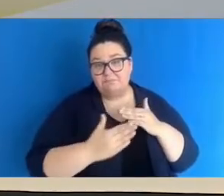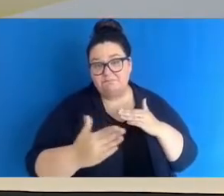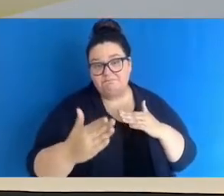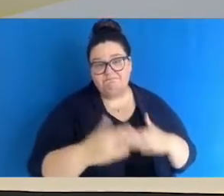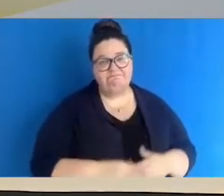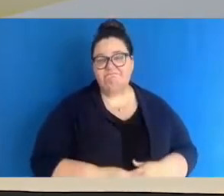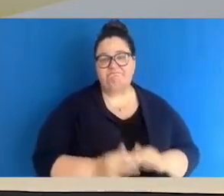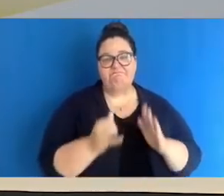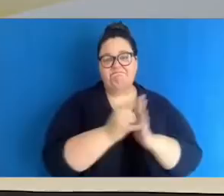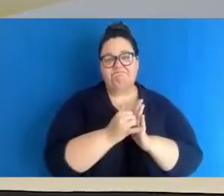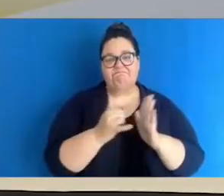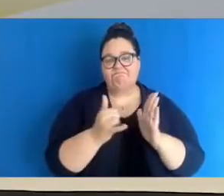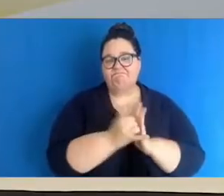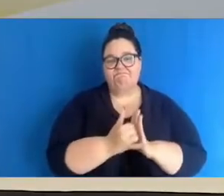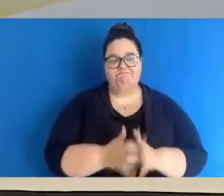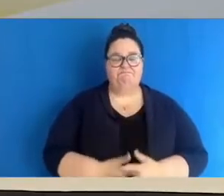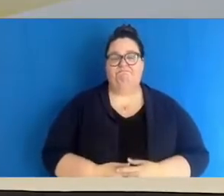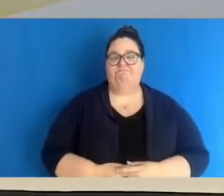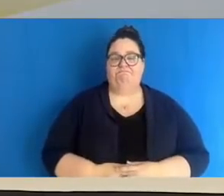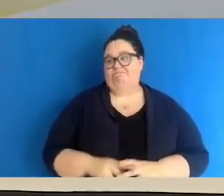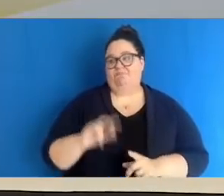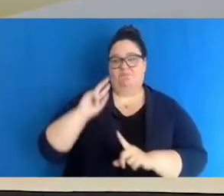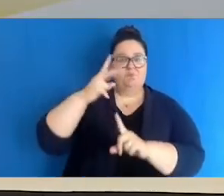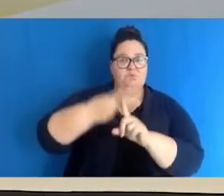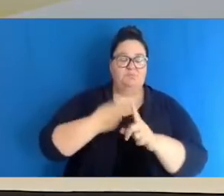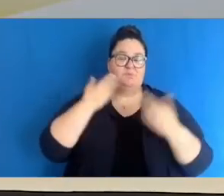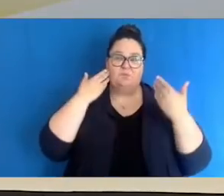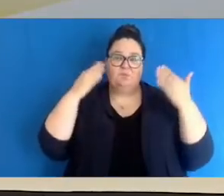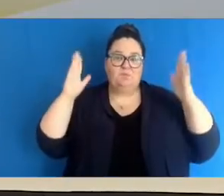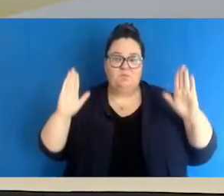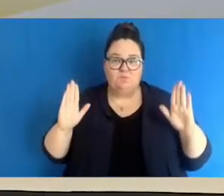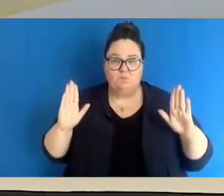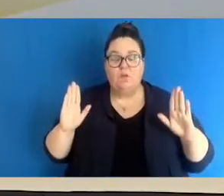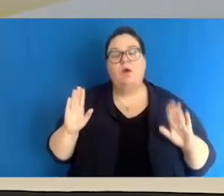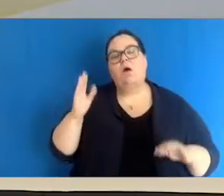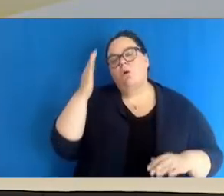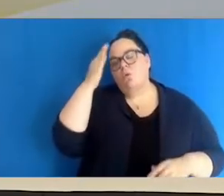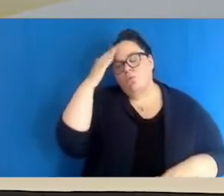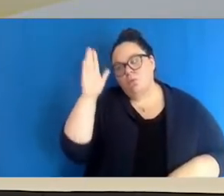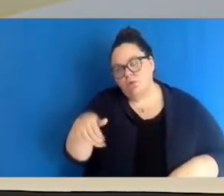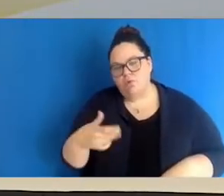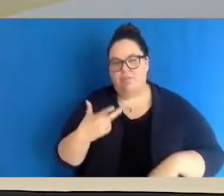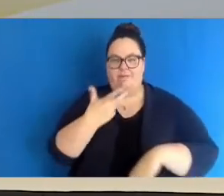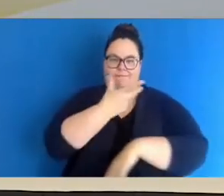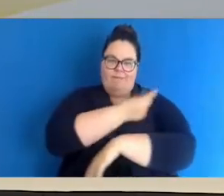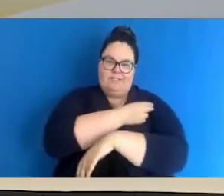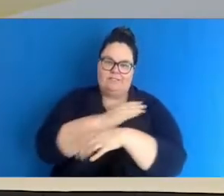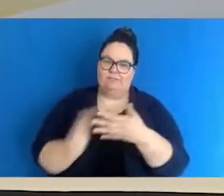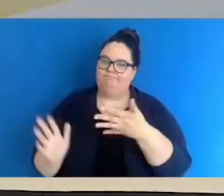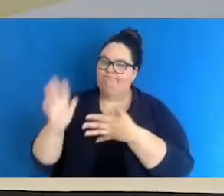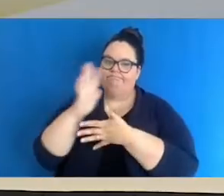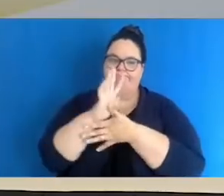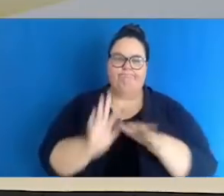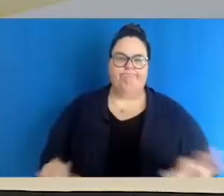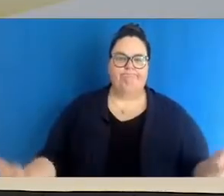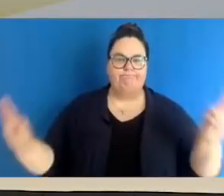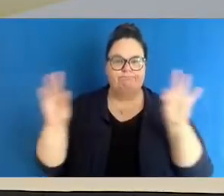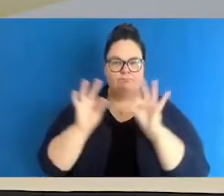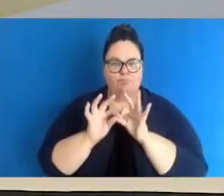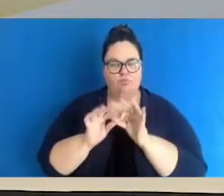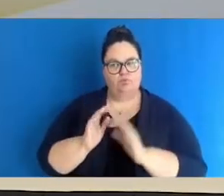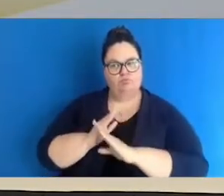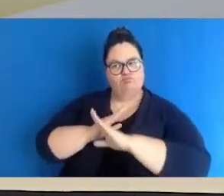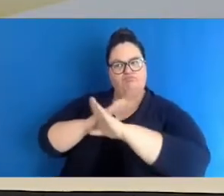COVID-19 will bring our way in the next 2 months. But we do know that vaccination will continue to play an important role in our fight against this